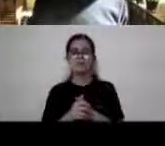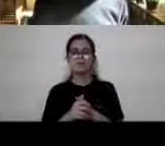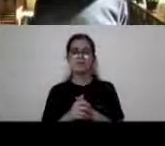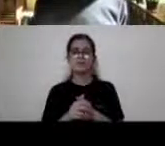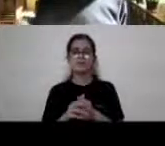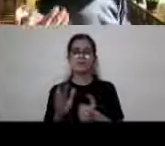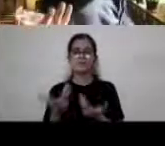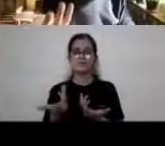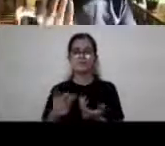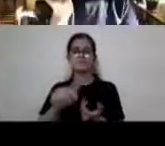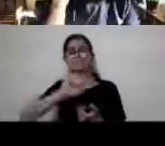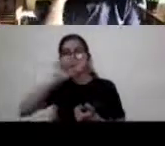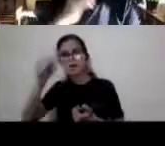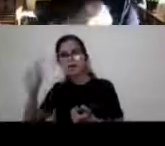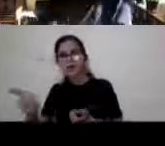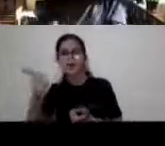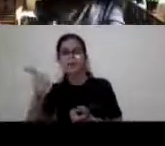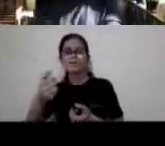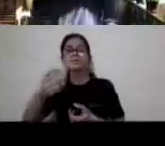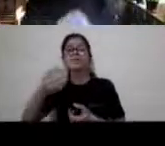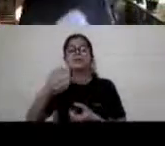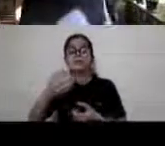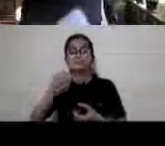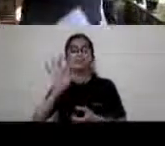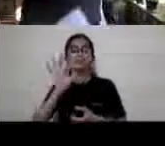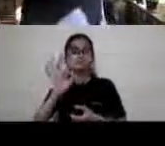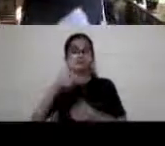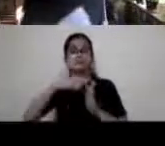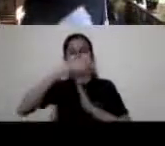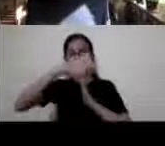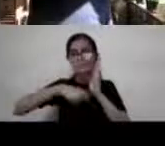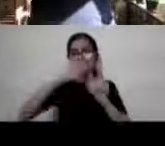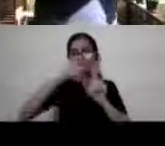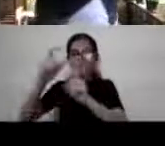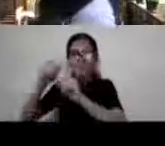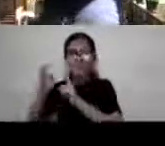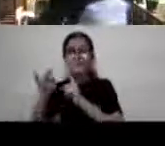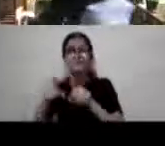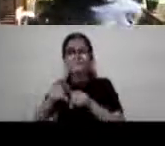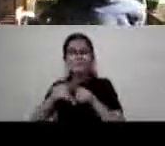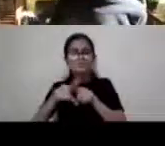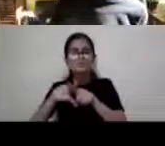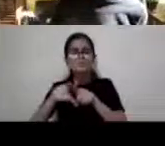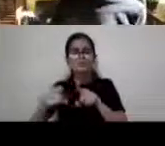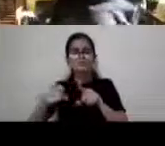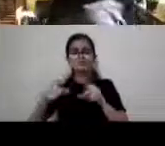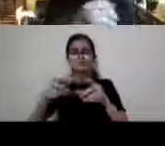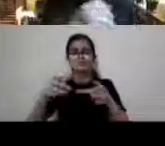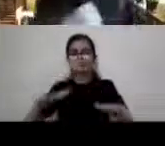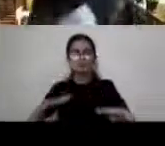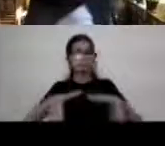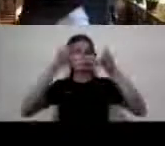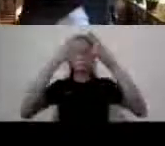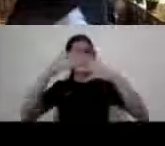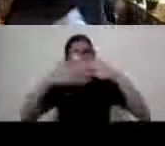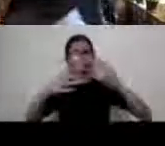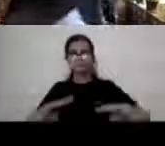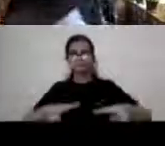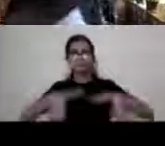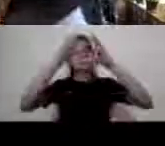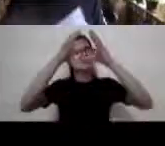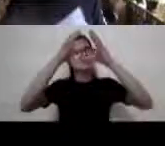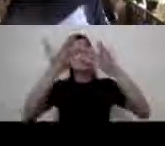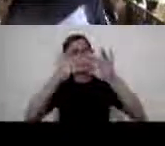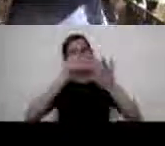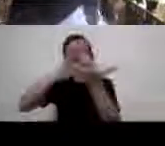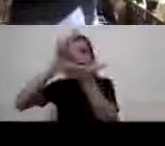another nice project that we were doing is was the Monument of the Battle of the Nations, which is